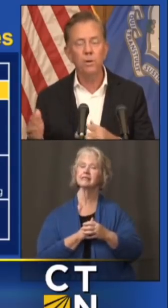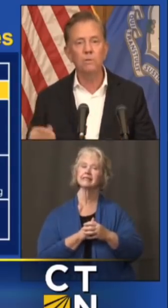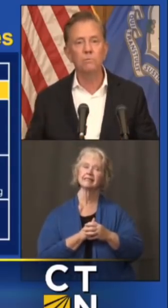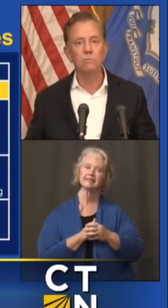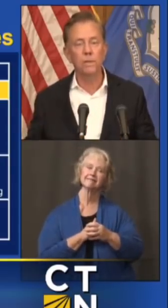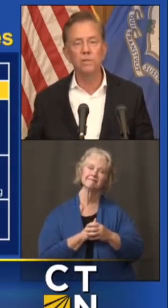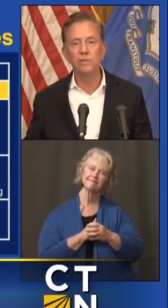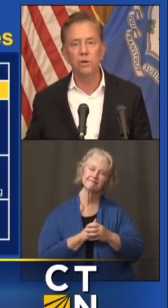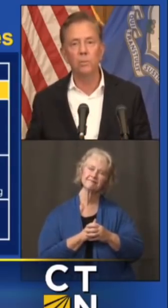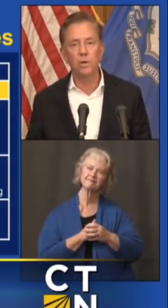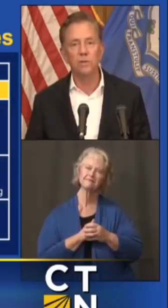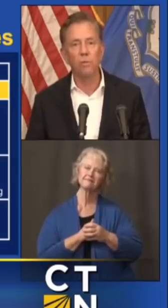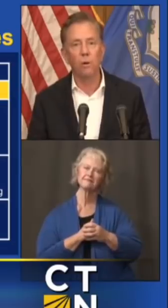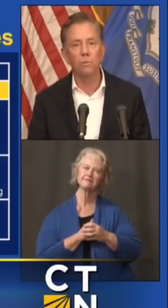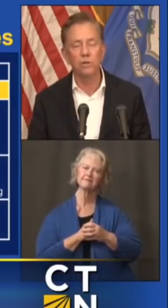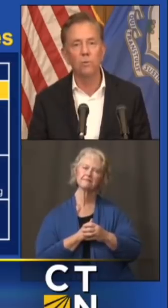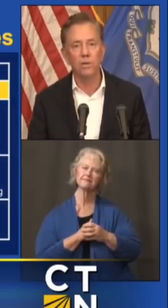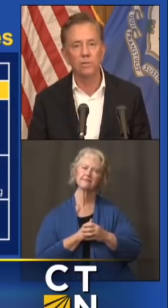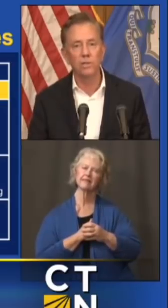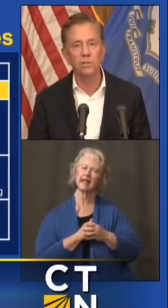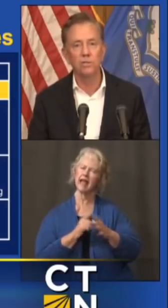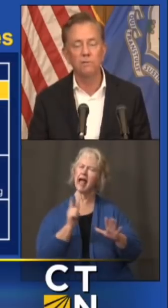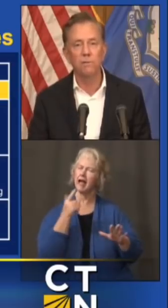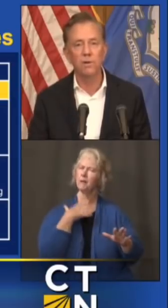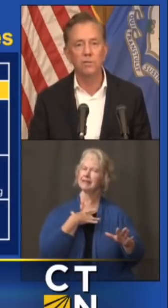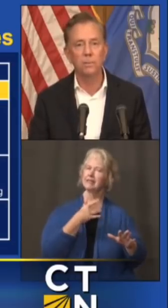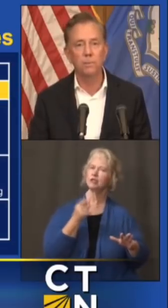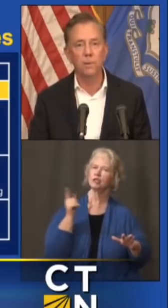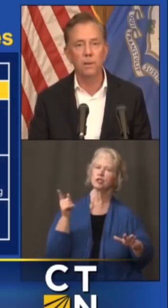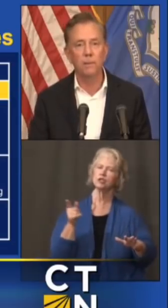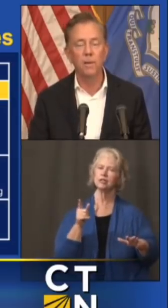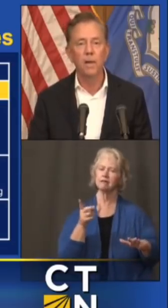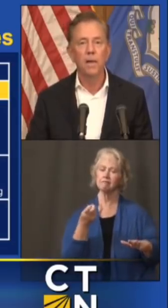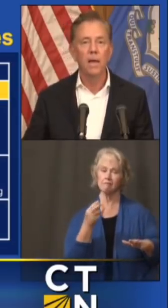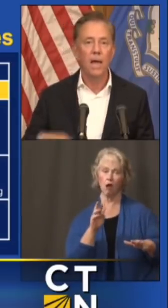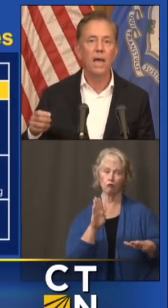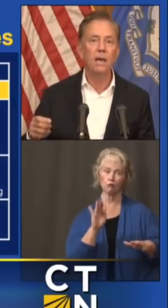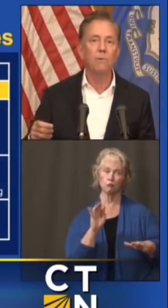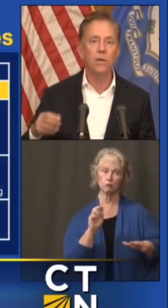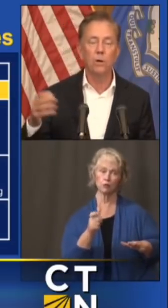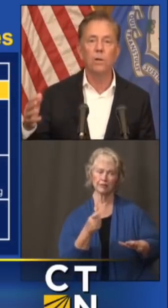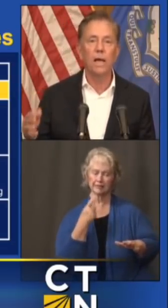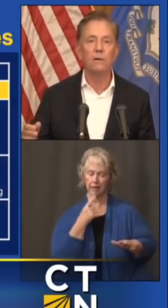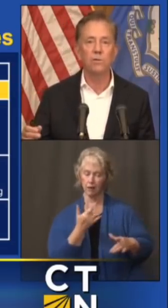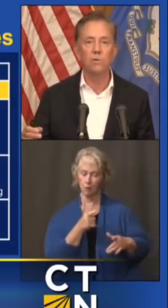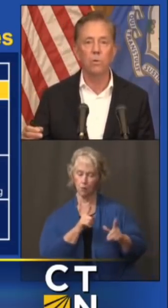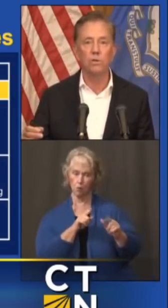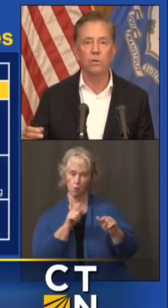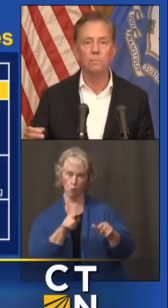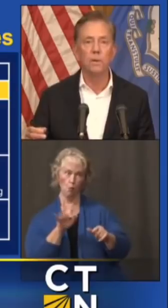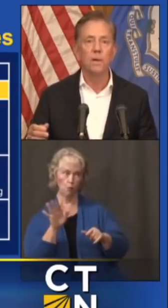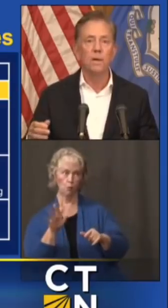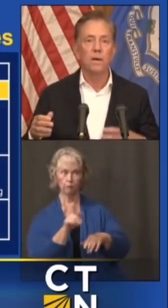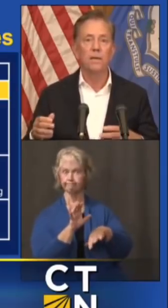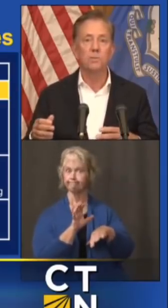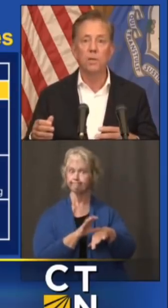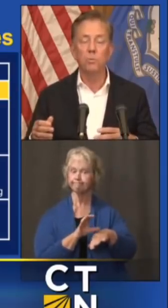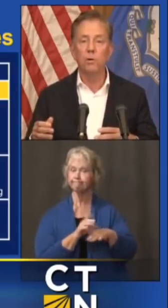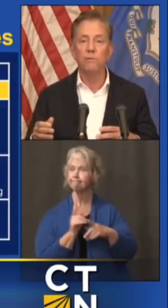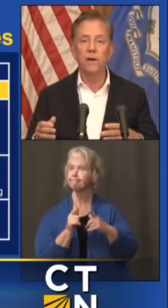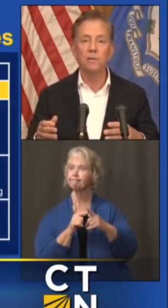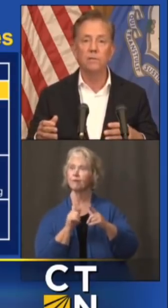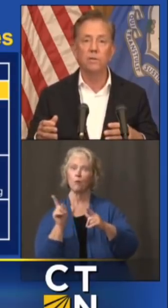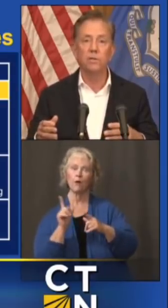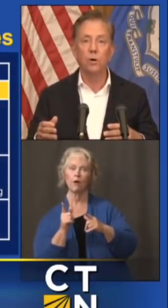input on religious ceremonies I thought was interesting. She said, for example, when you go to the house of worship, it's much